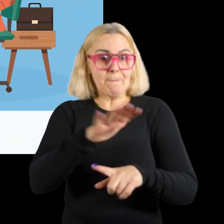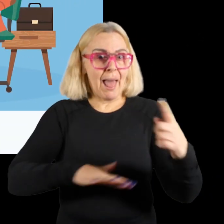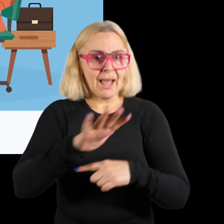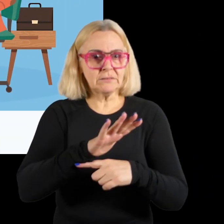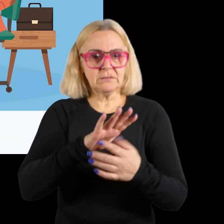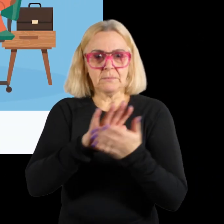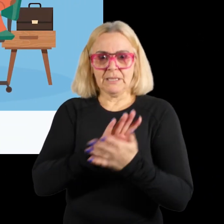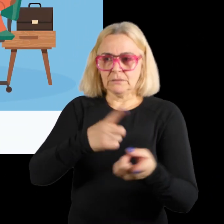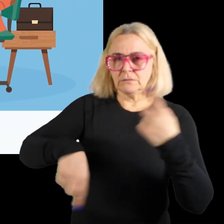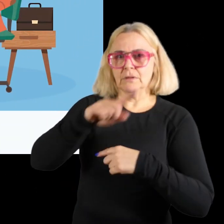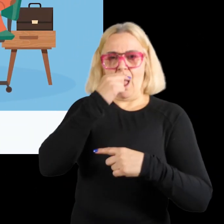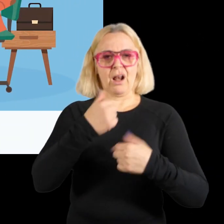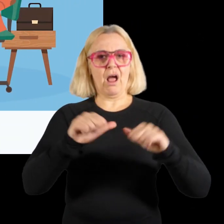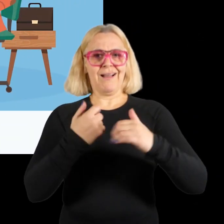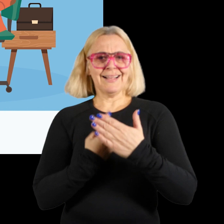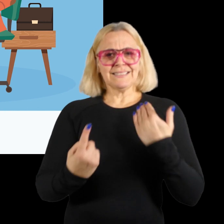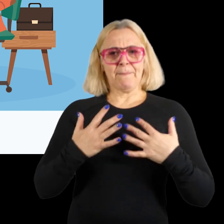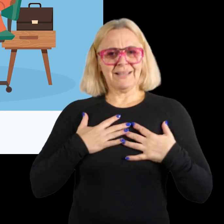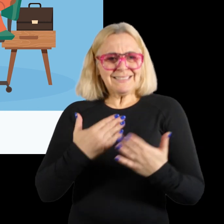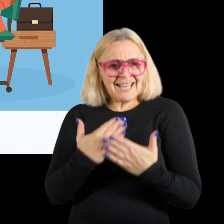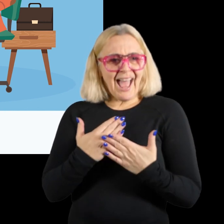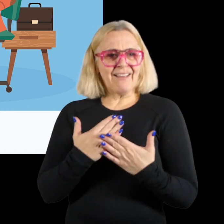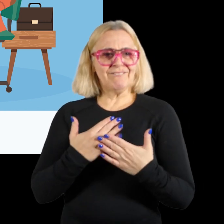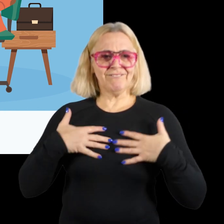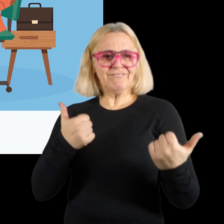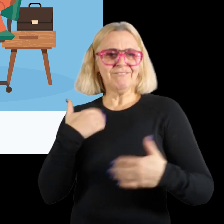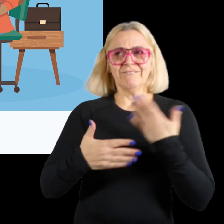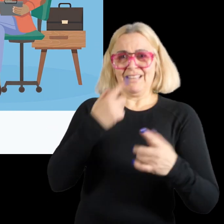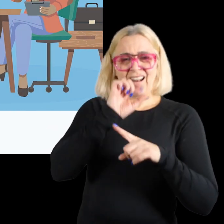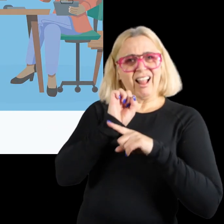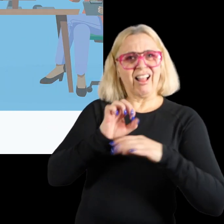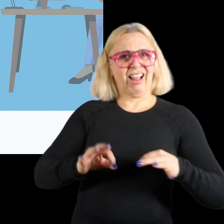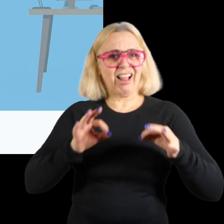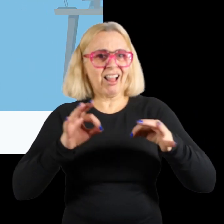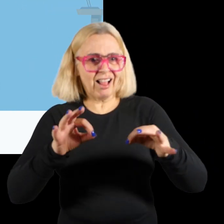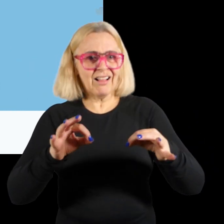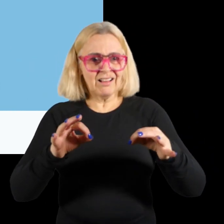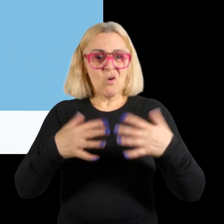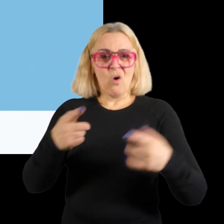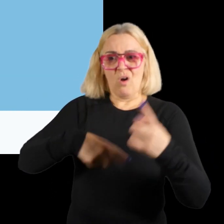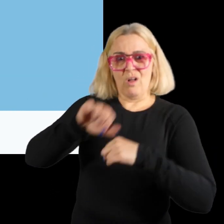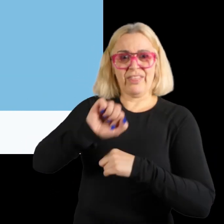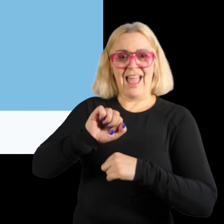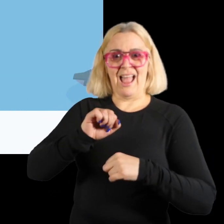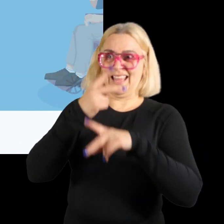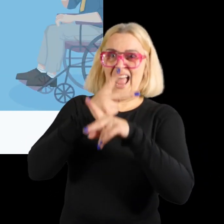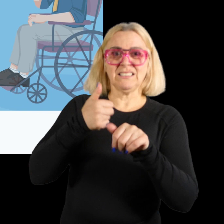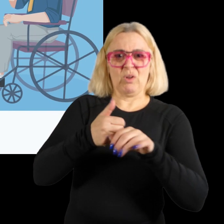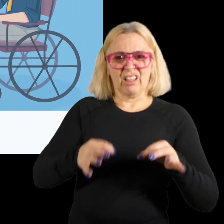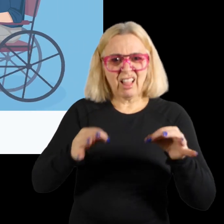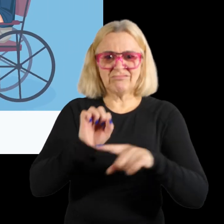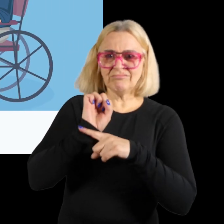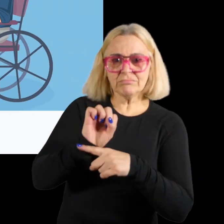to stay independent, safe and well, and can have a substantial impact on preventing or delaying people's need for care